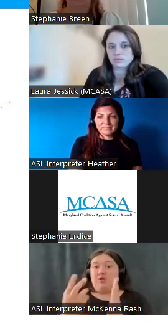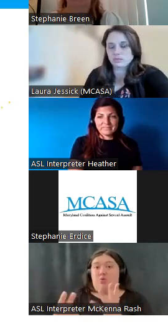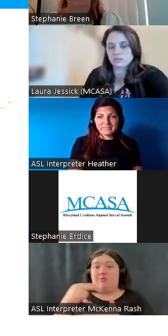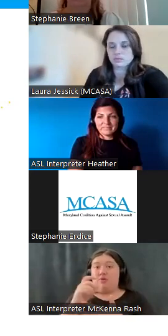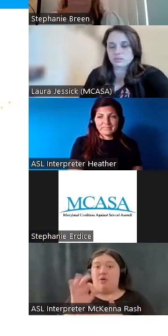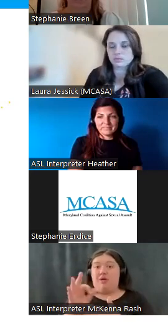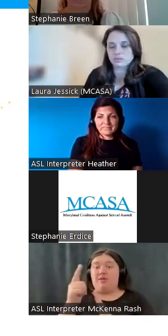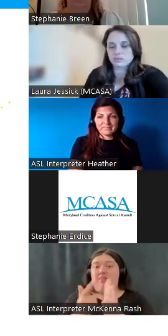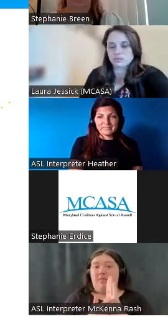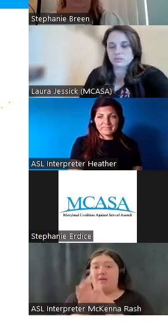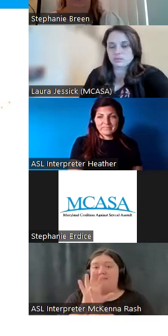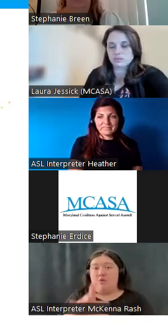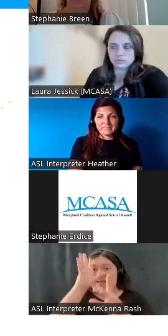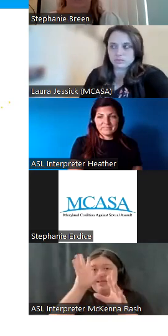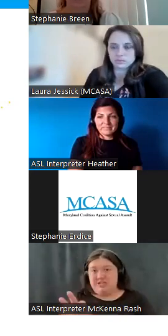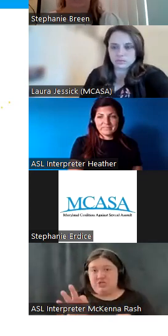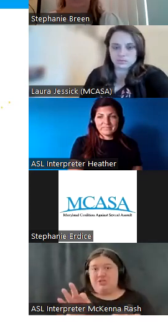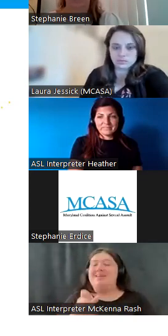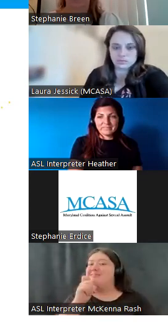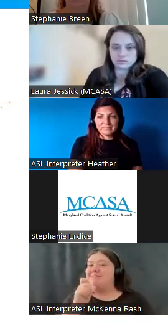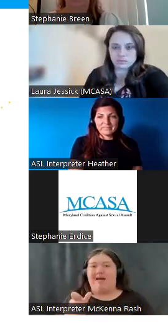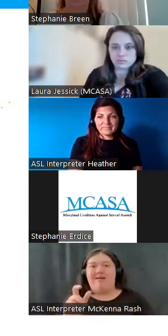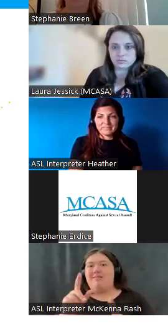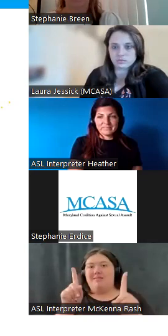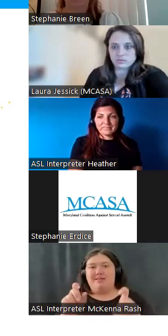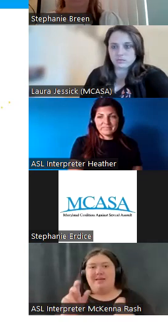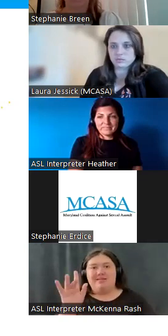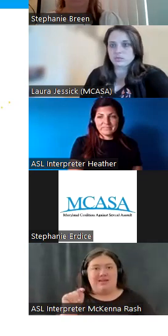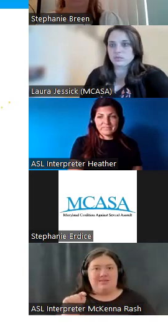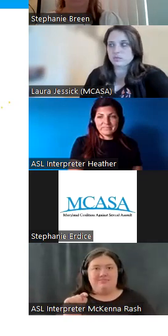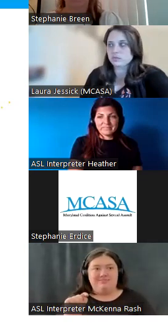enforcement agencies' decision not to test a kit.